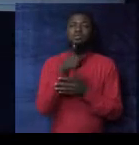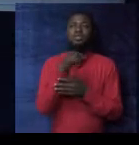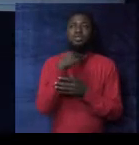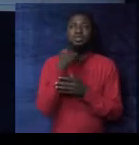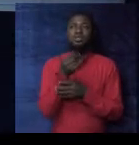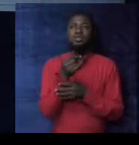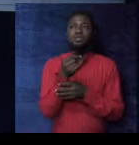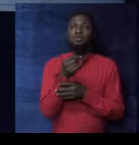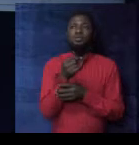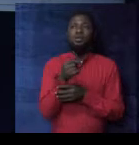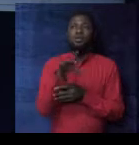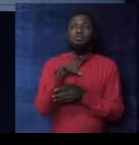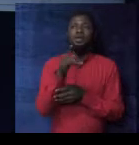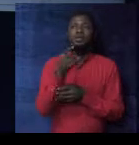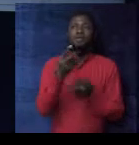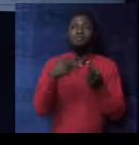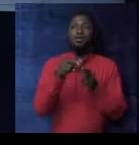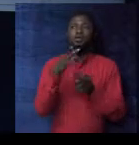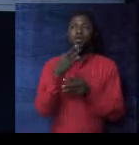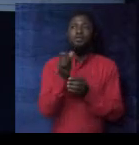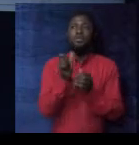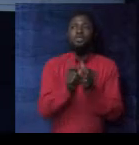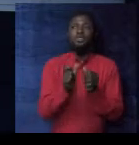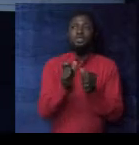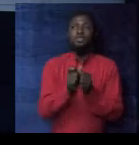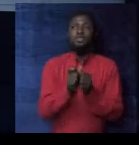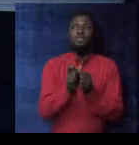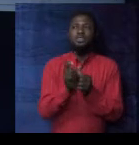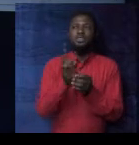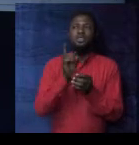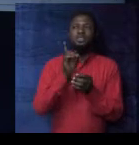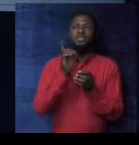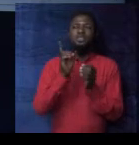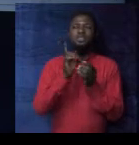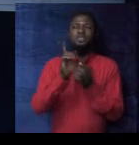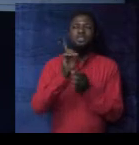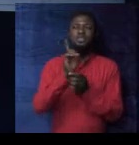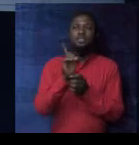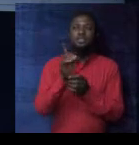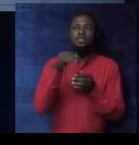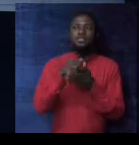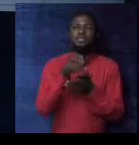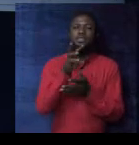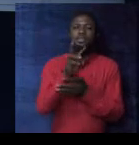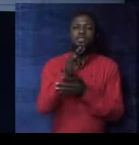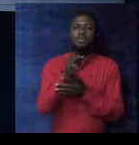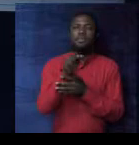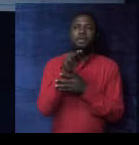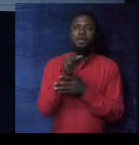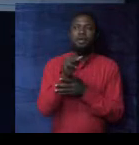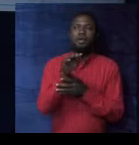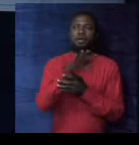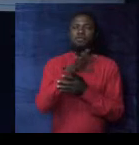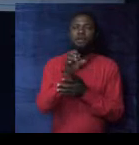time. This question says, find the value of each digit in